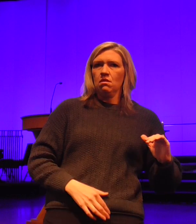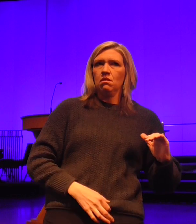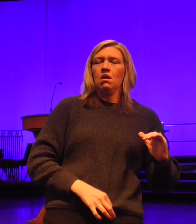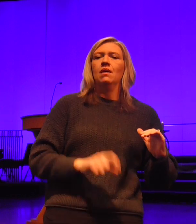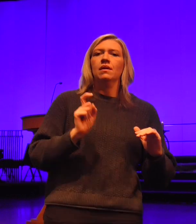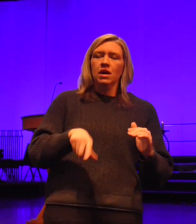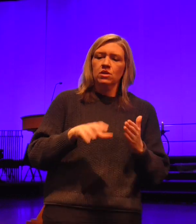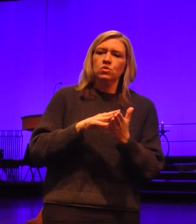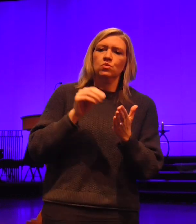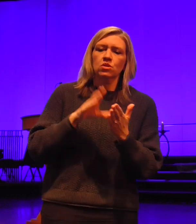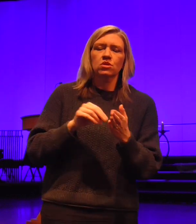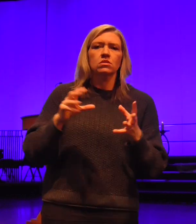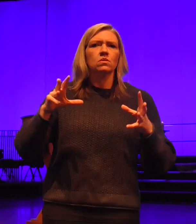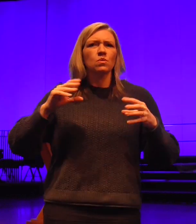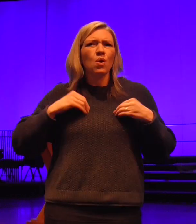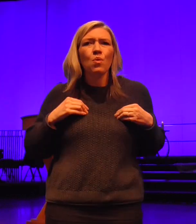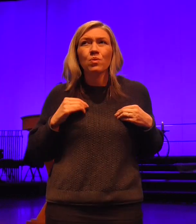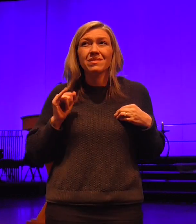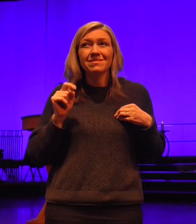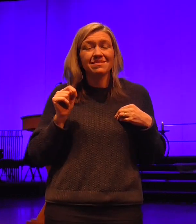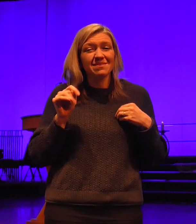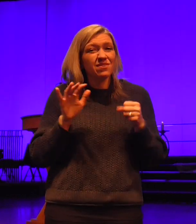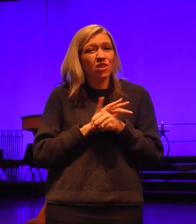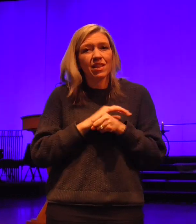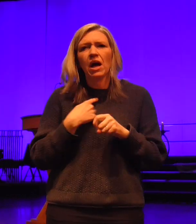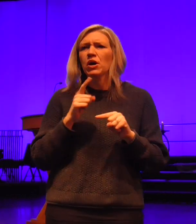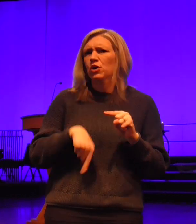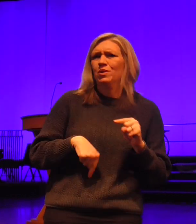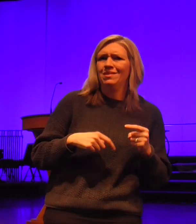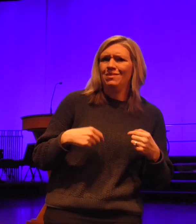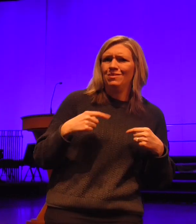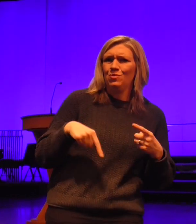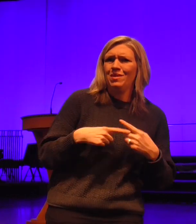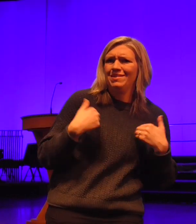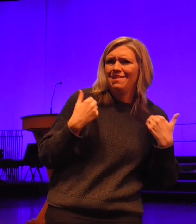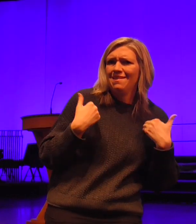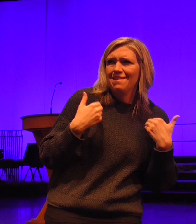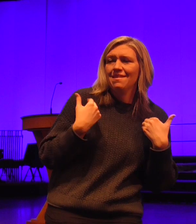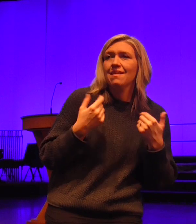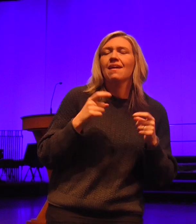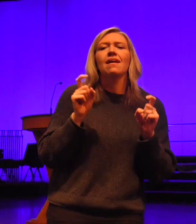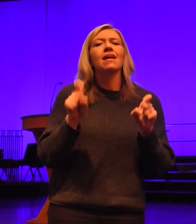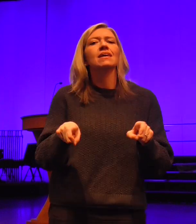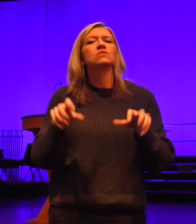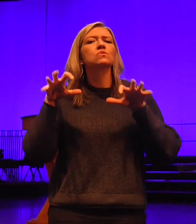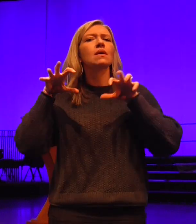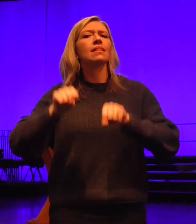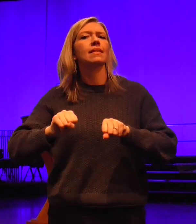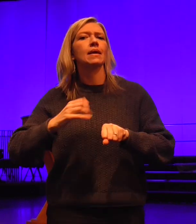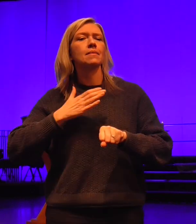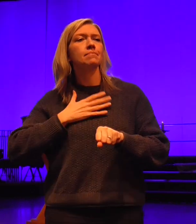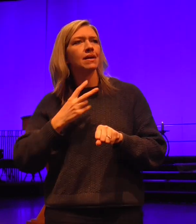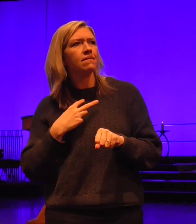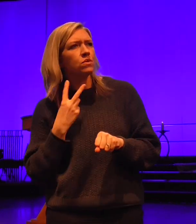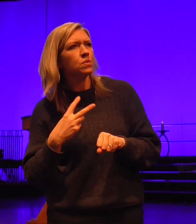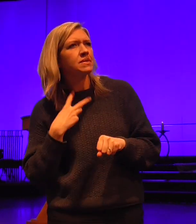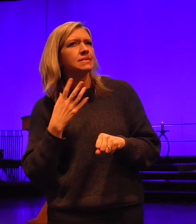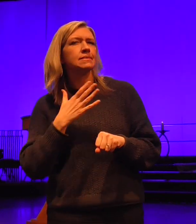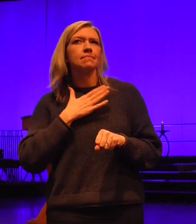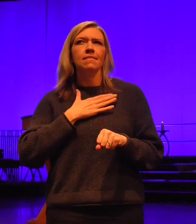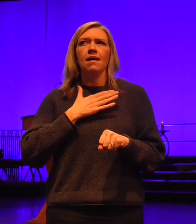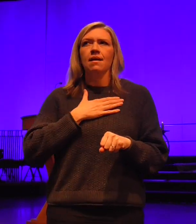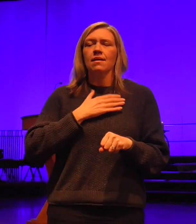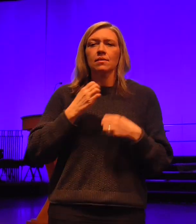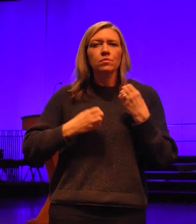learn to own them fully, as I could not do as a child. I had to claim my voice. I had to claim and own